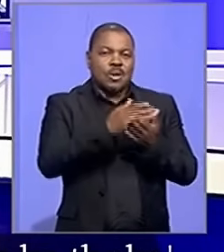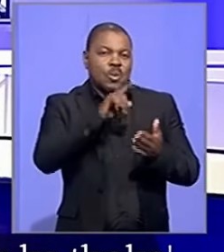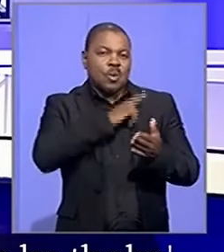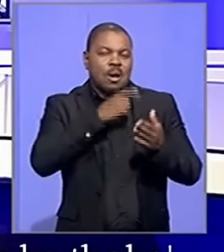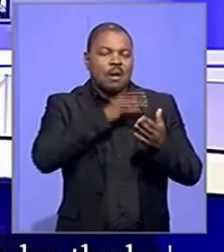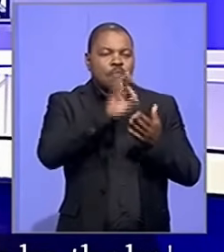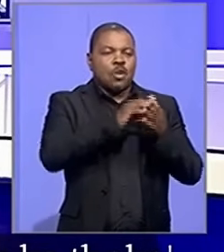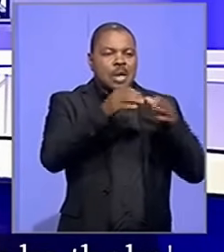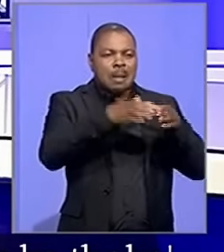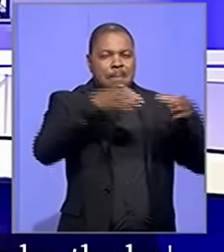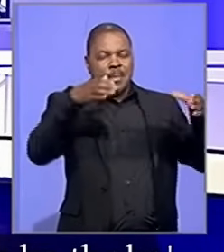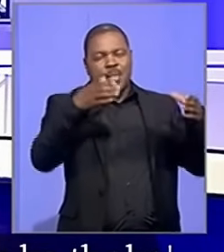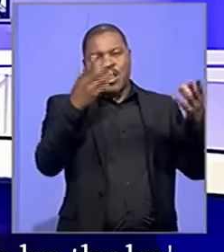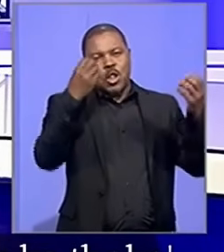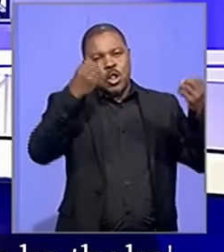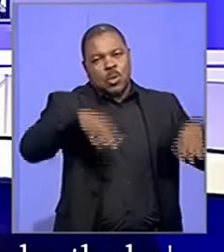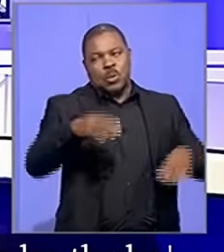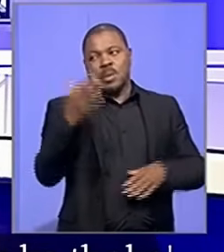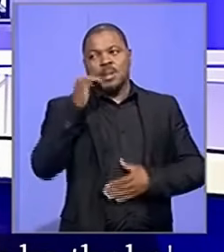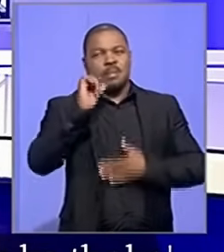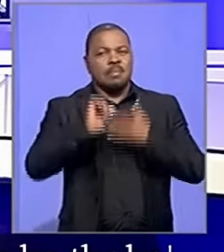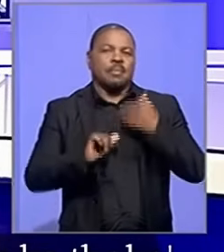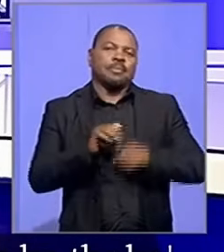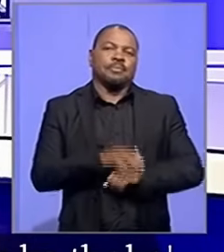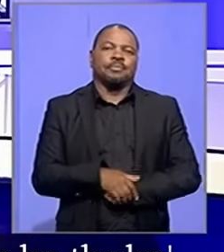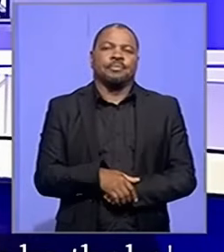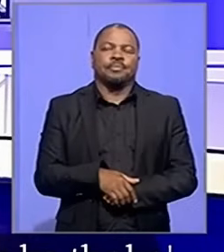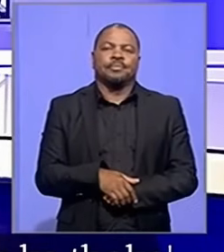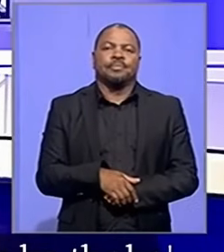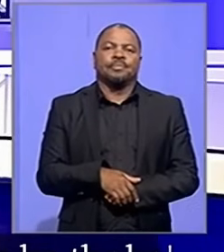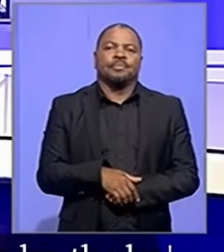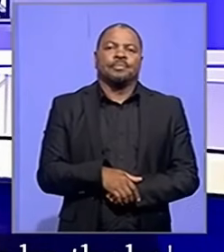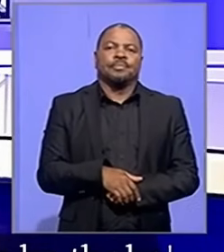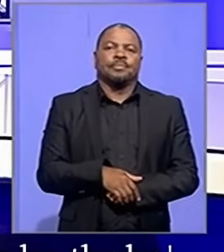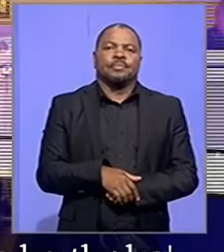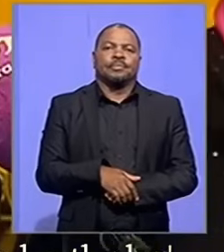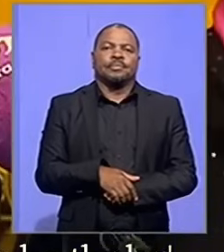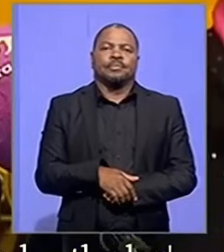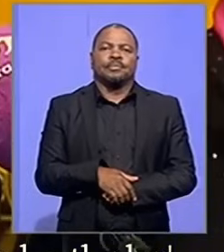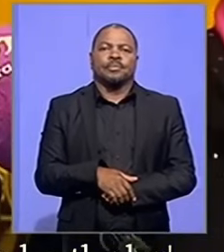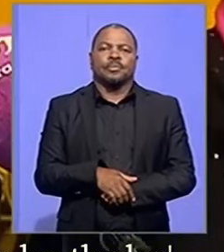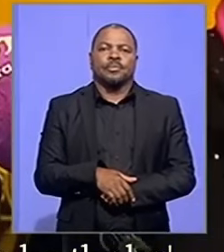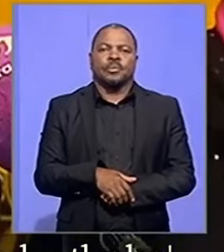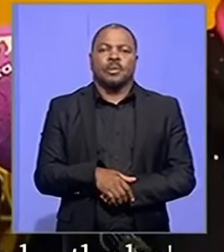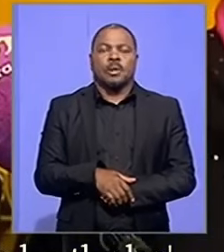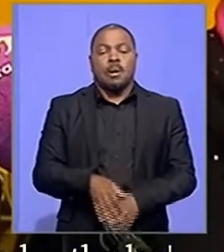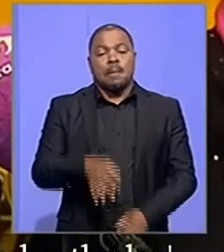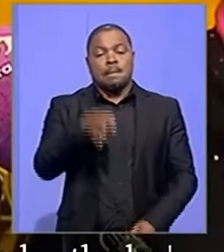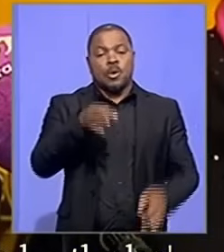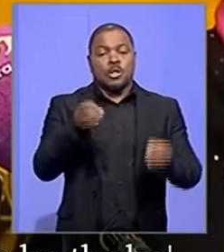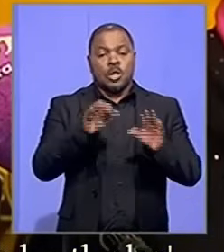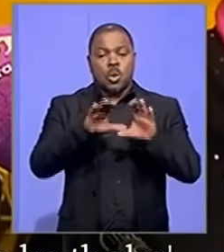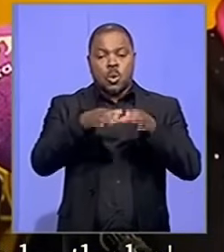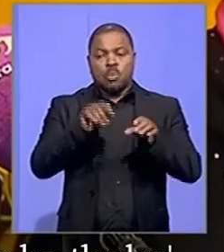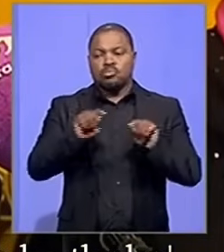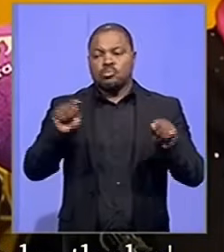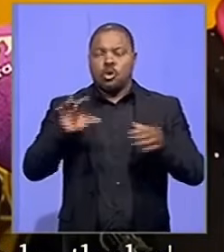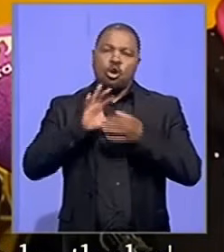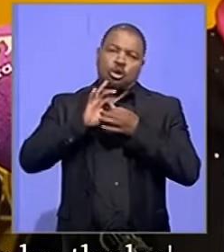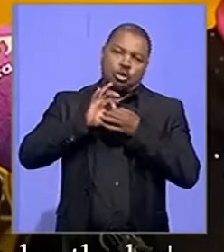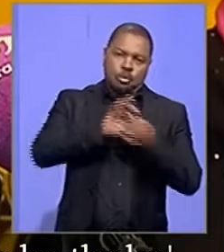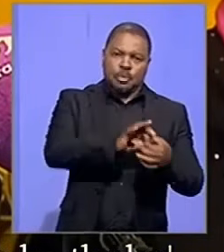bontši bja dibouto dikgethong tša kgweding yeo e fetilego. The parties have made a commitment to